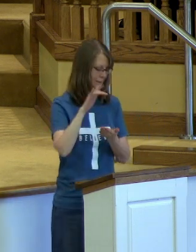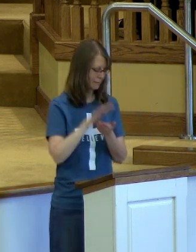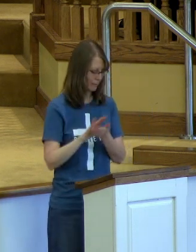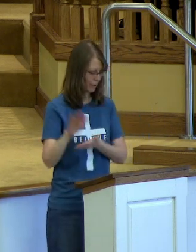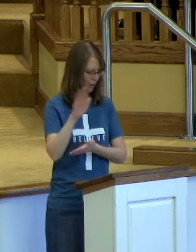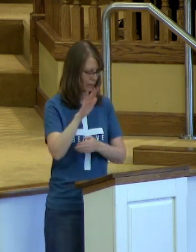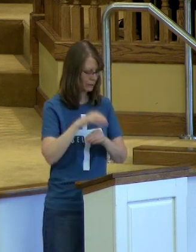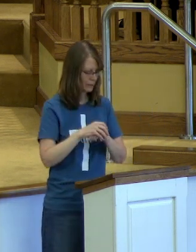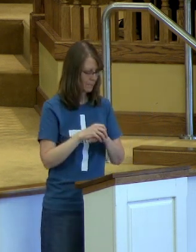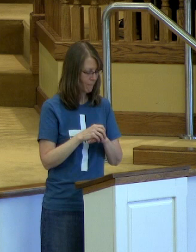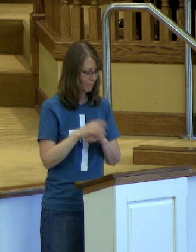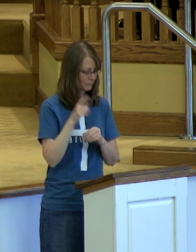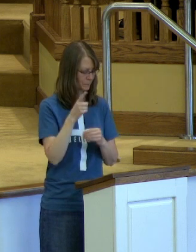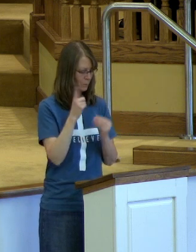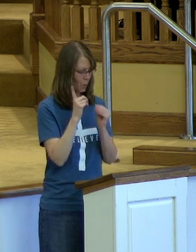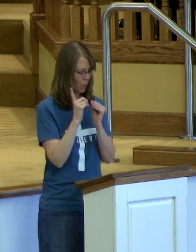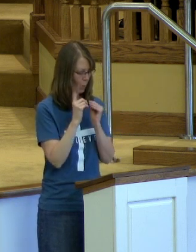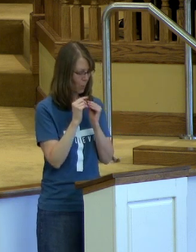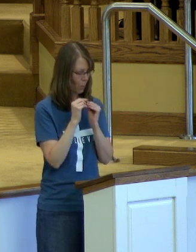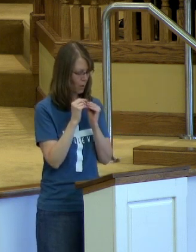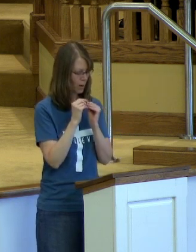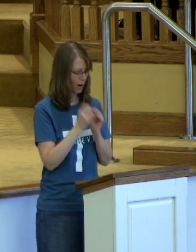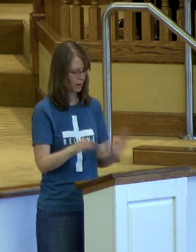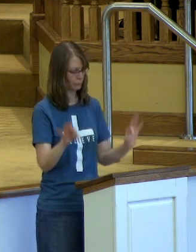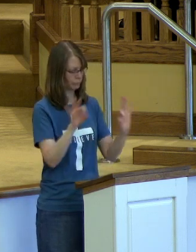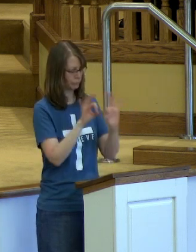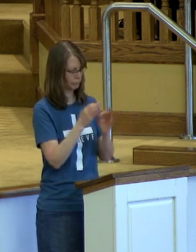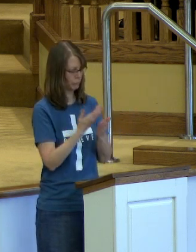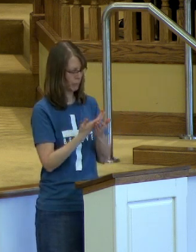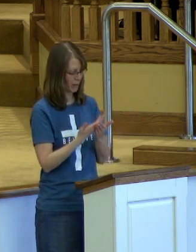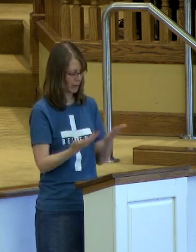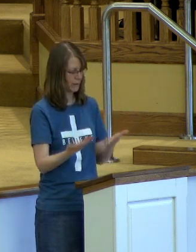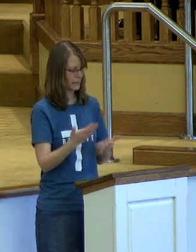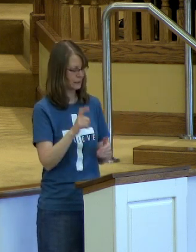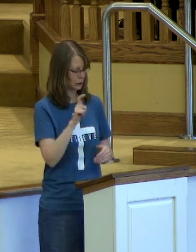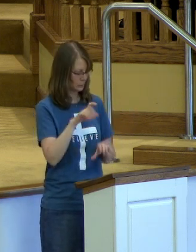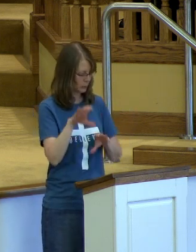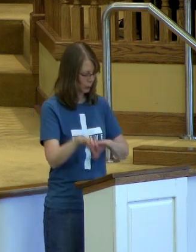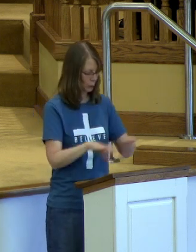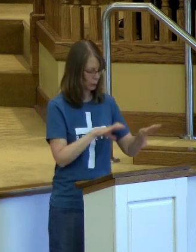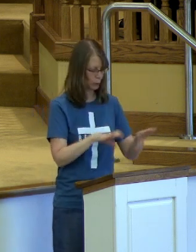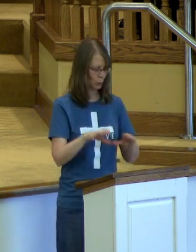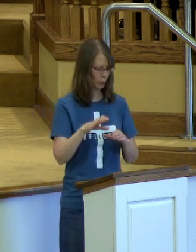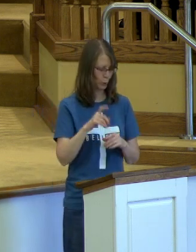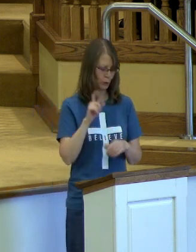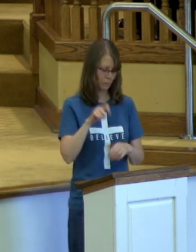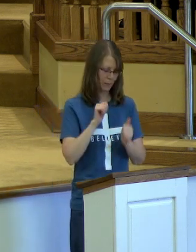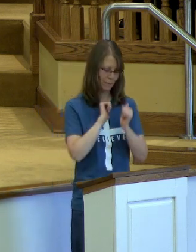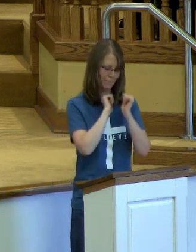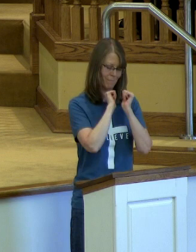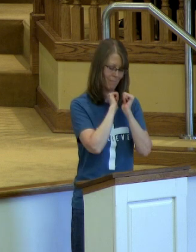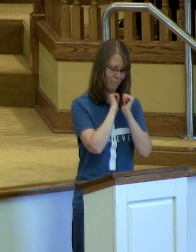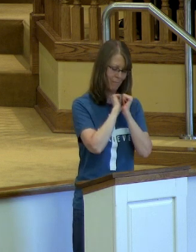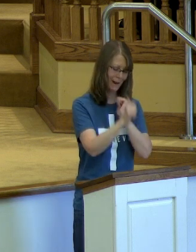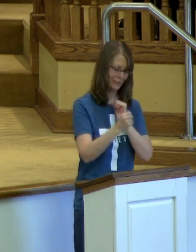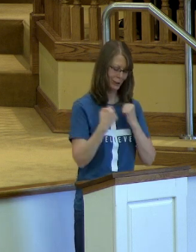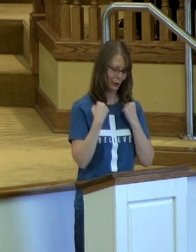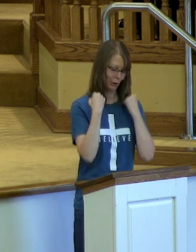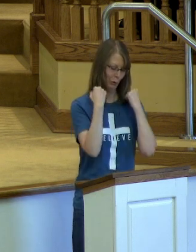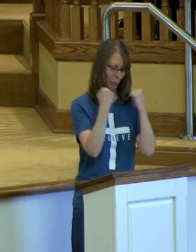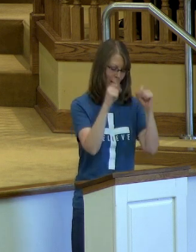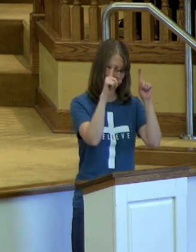maintenance team. She has one more important hurdle while in OKC. She must pass her on-the-road driving test in order to convert her